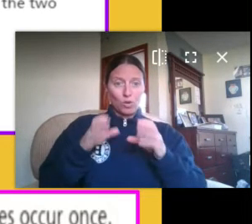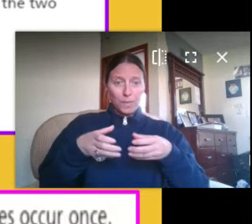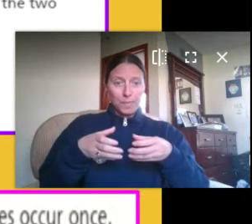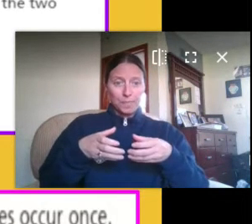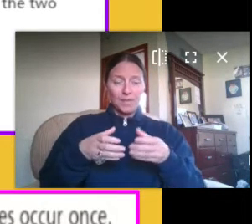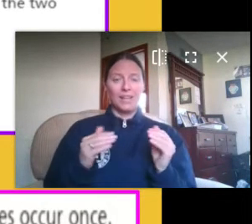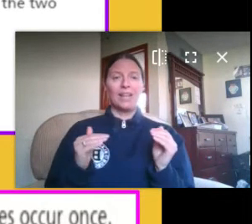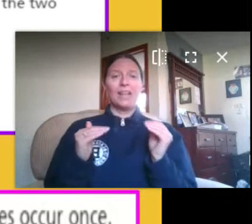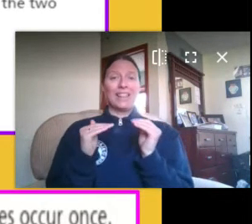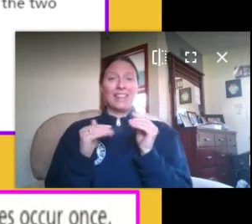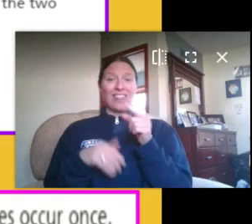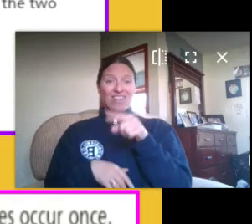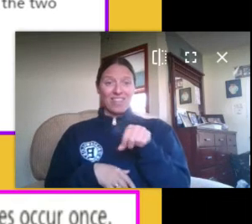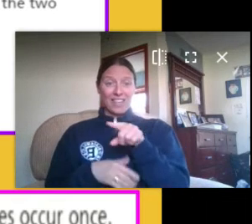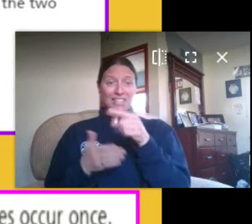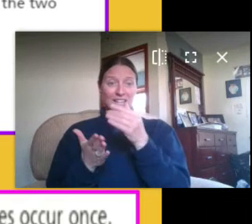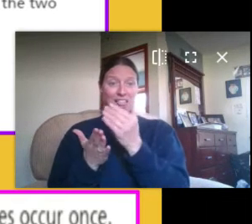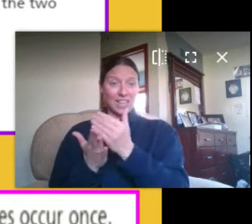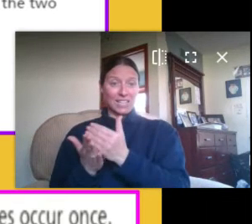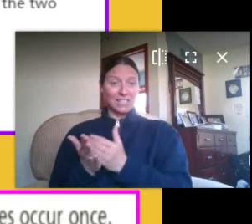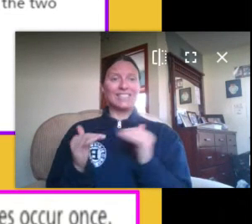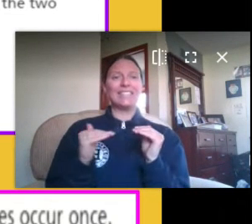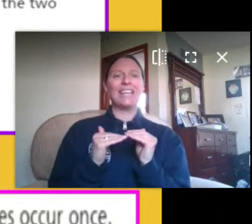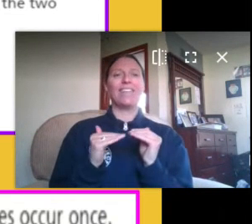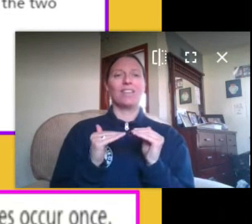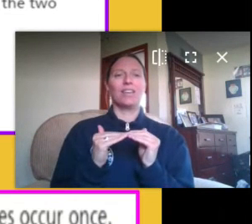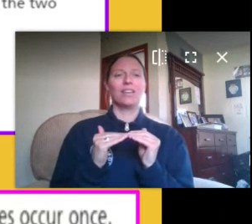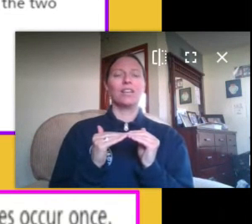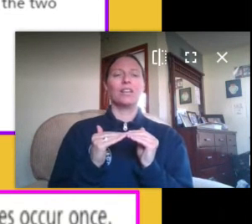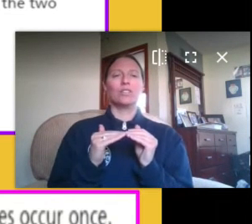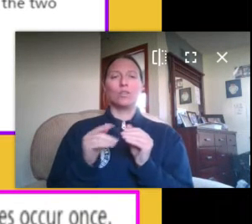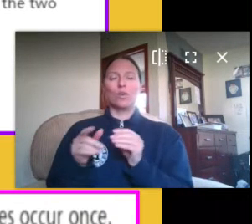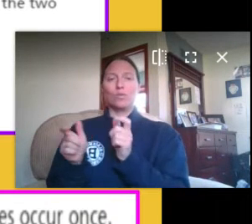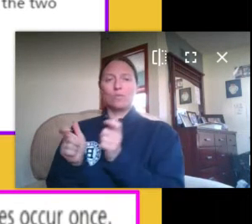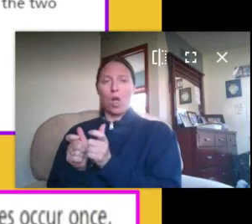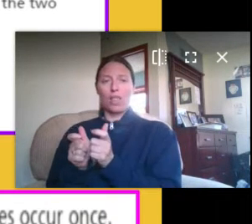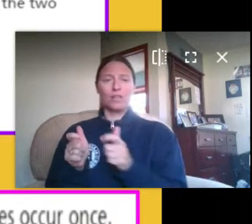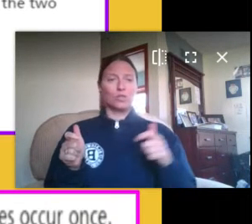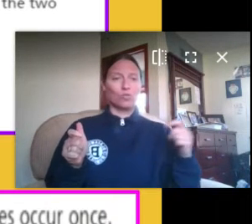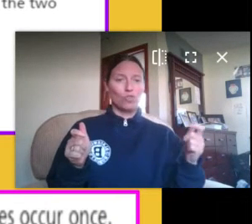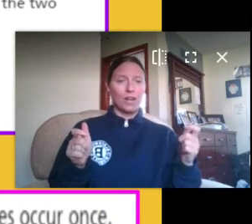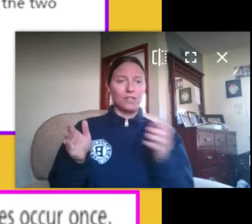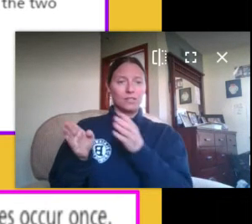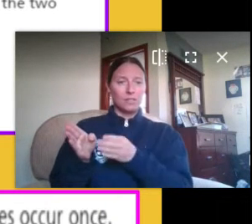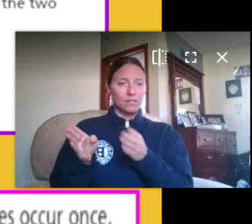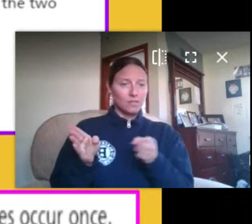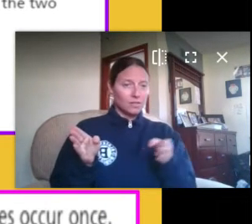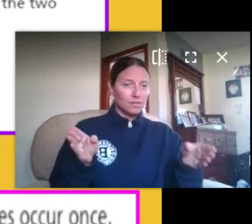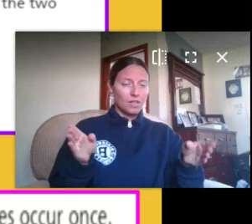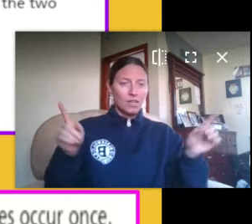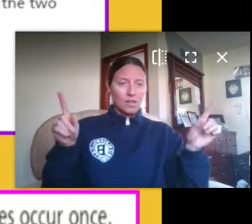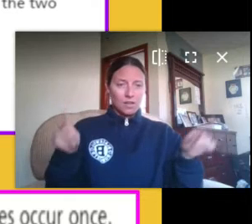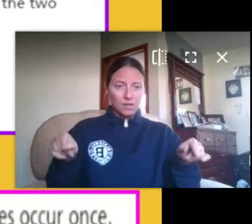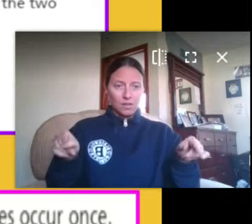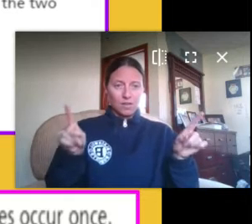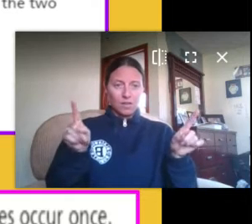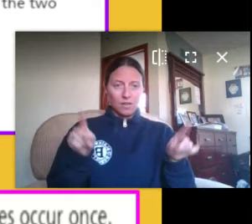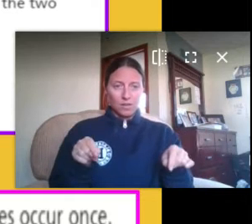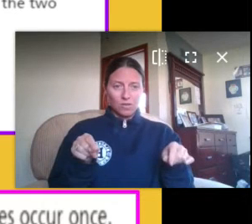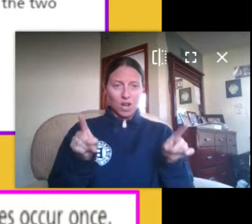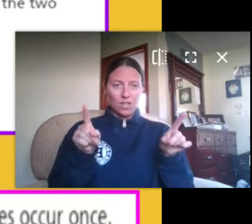an even amount of values, so you're going to line them up from smallest to greatest, work your way to the